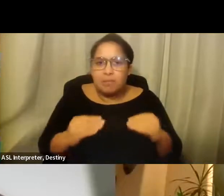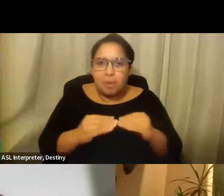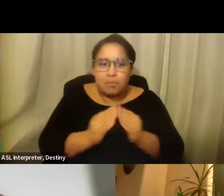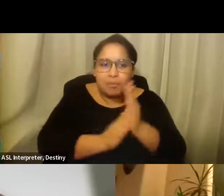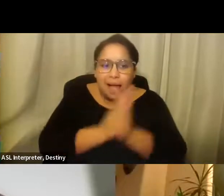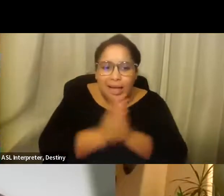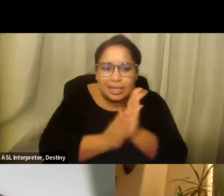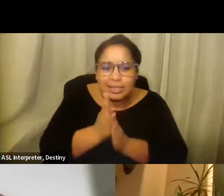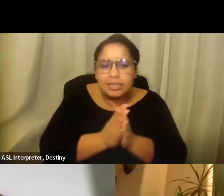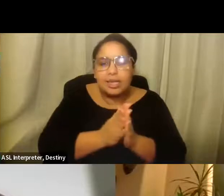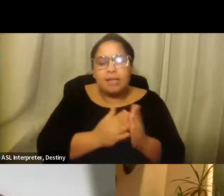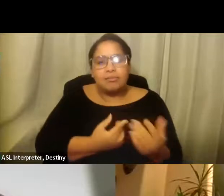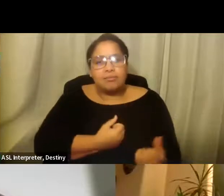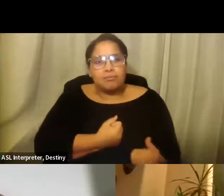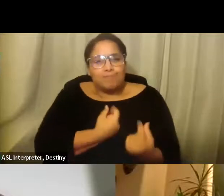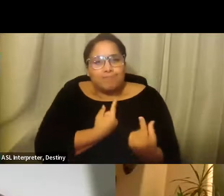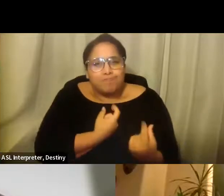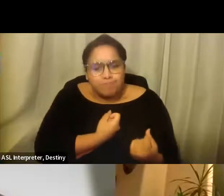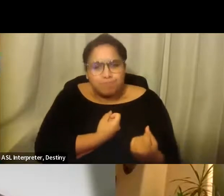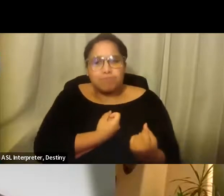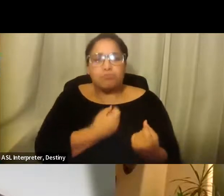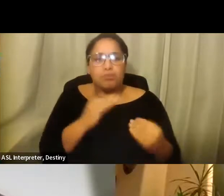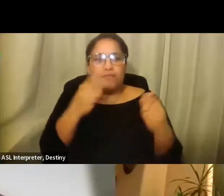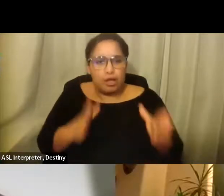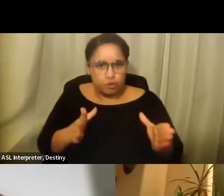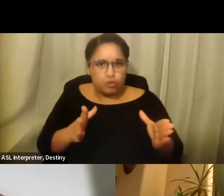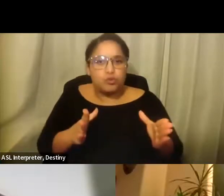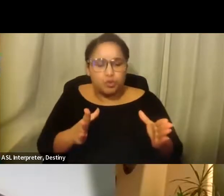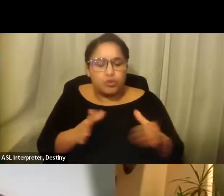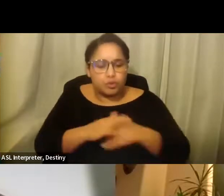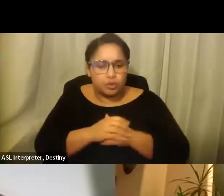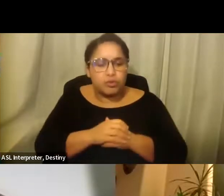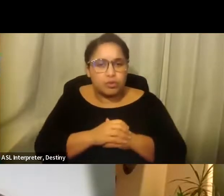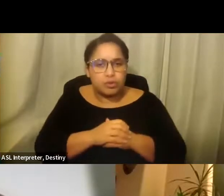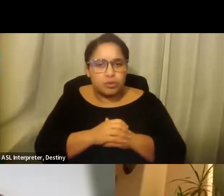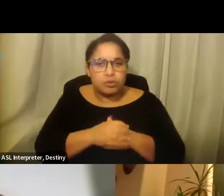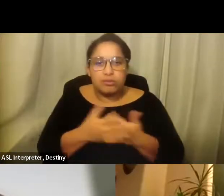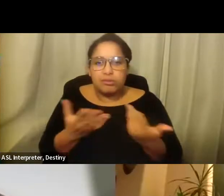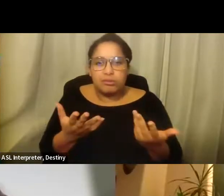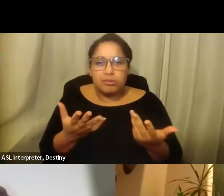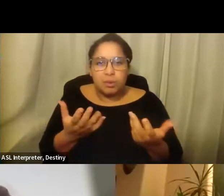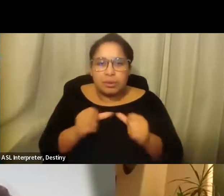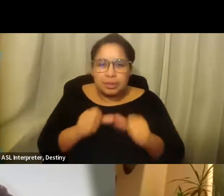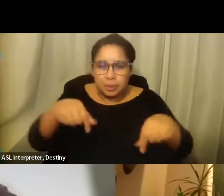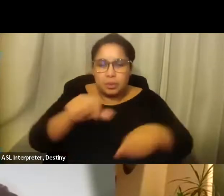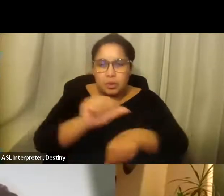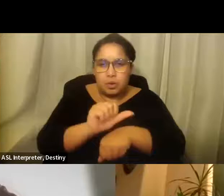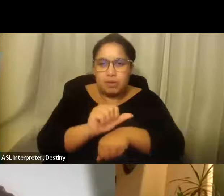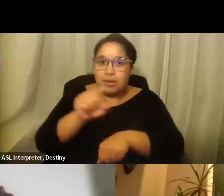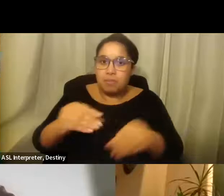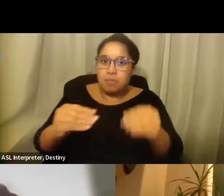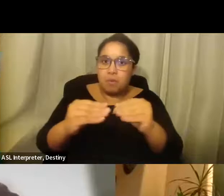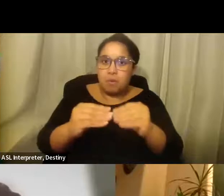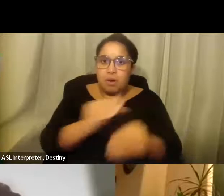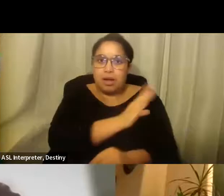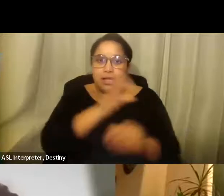passionate, compassionate providers. So we can continue this work. We need more